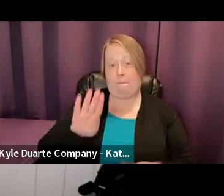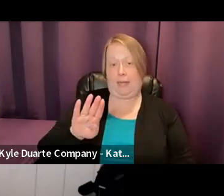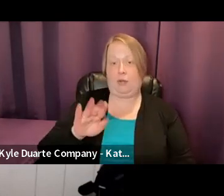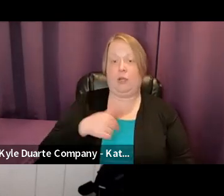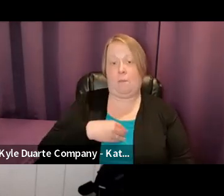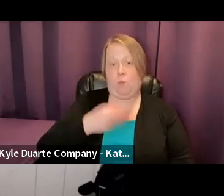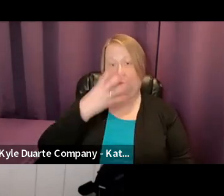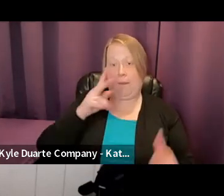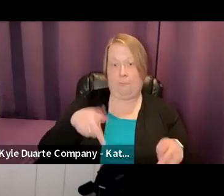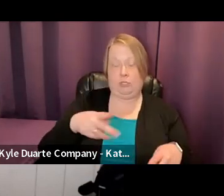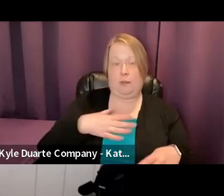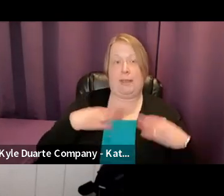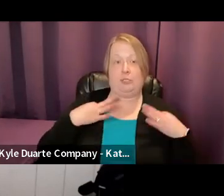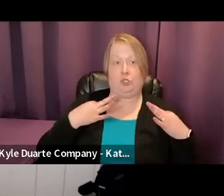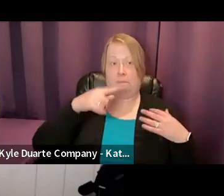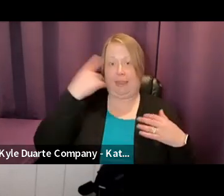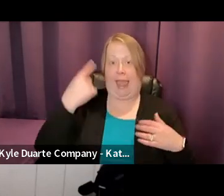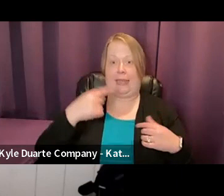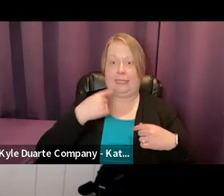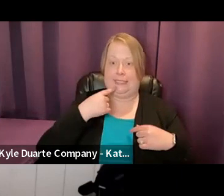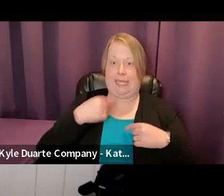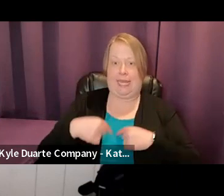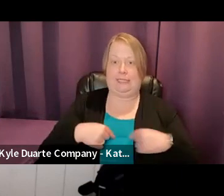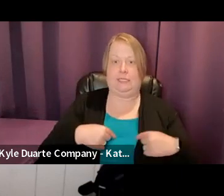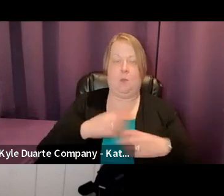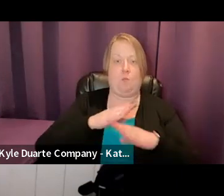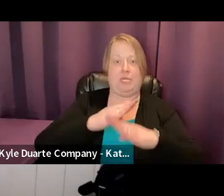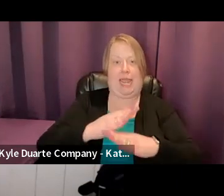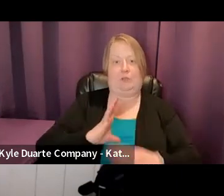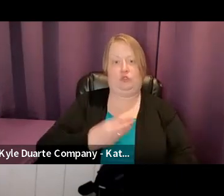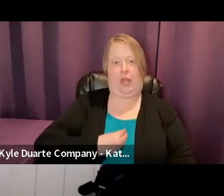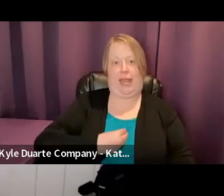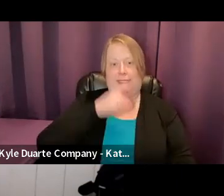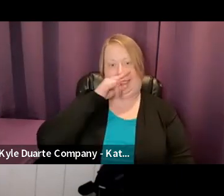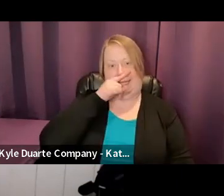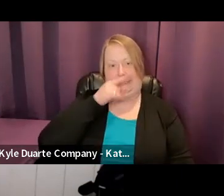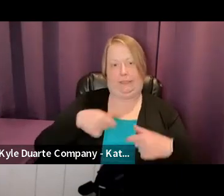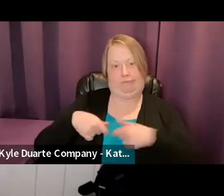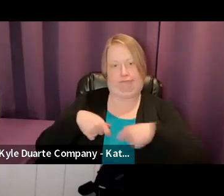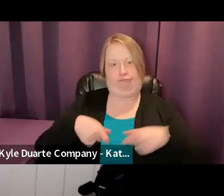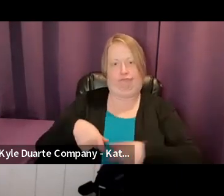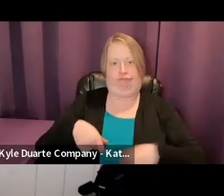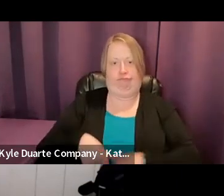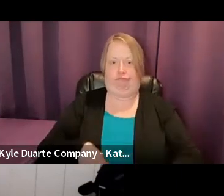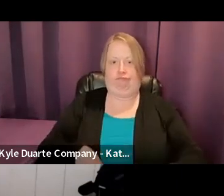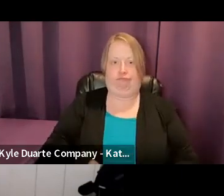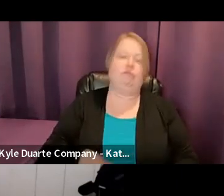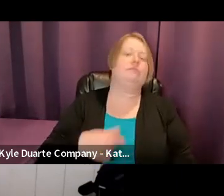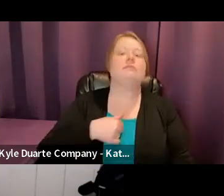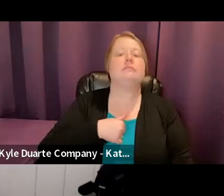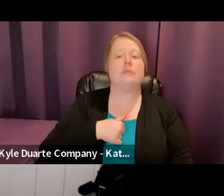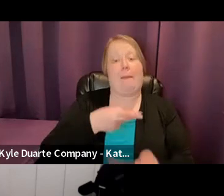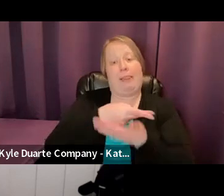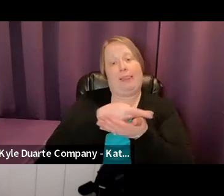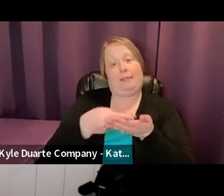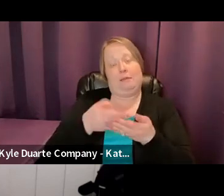shirt is Black and it says protect trans kids on it. And I am laying down